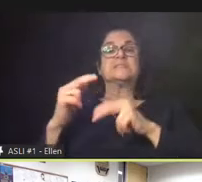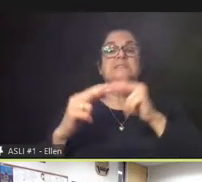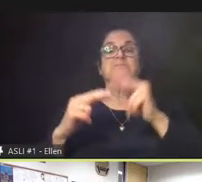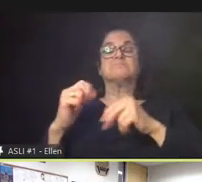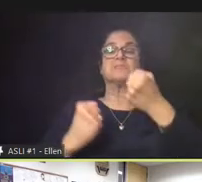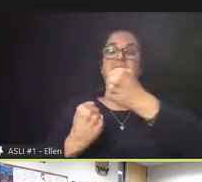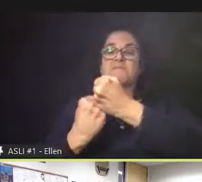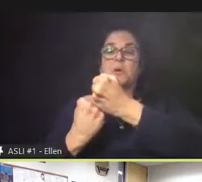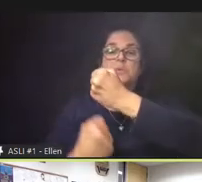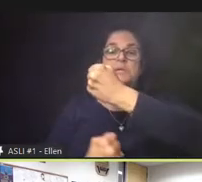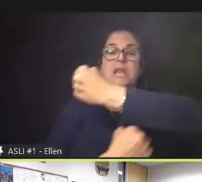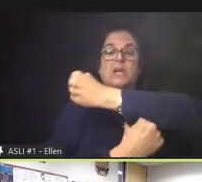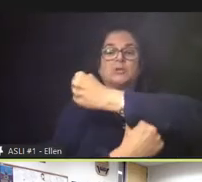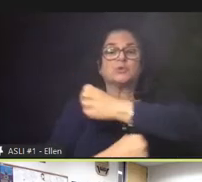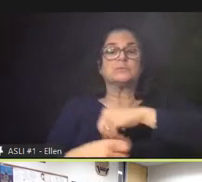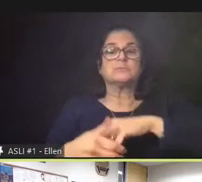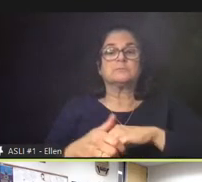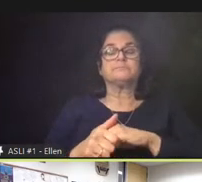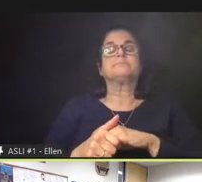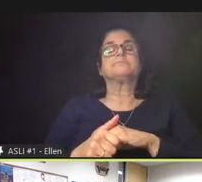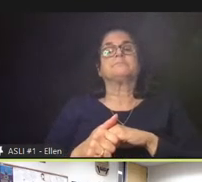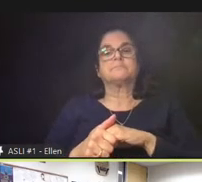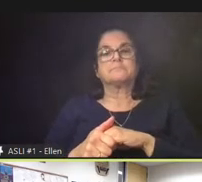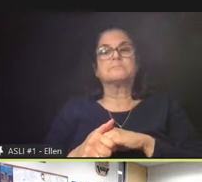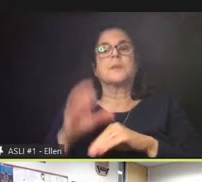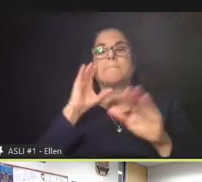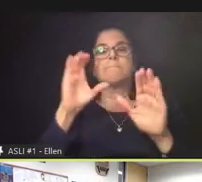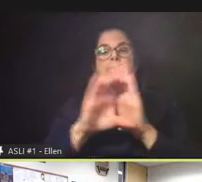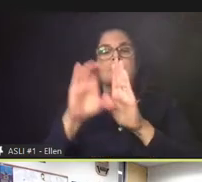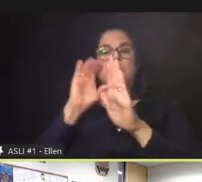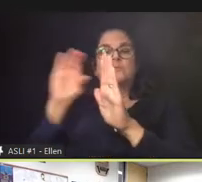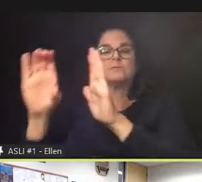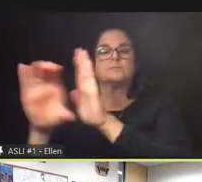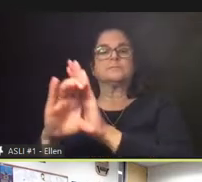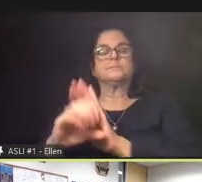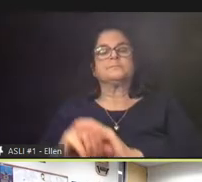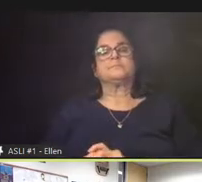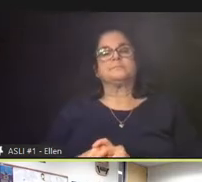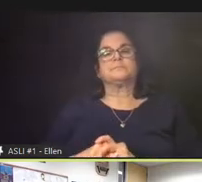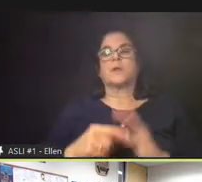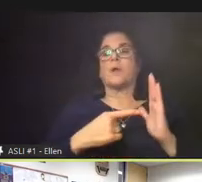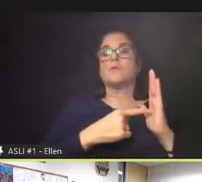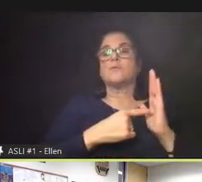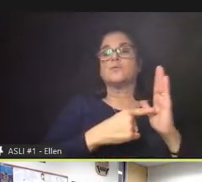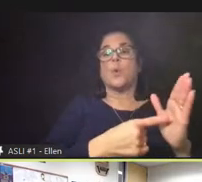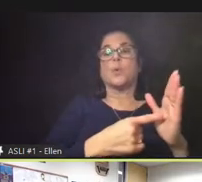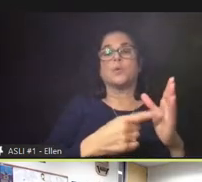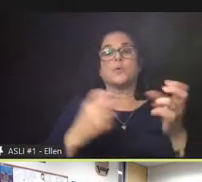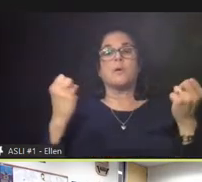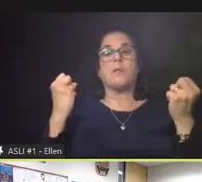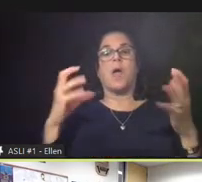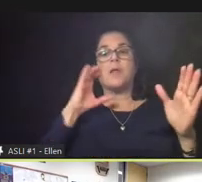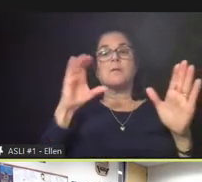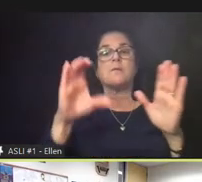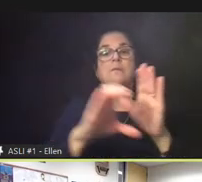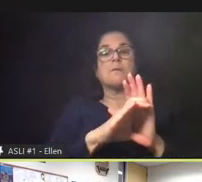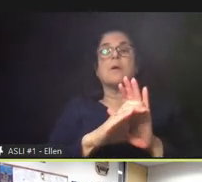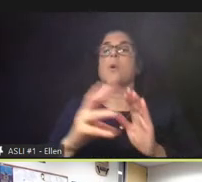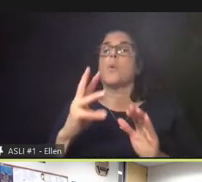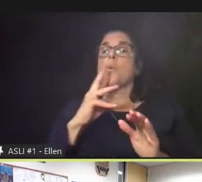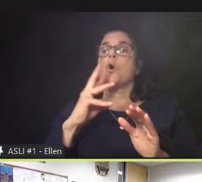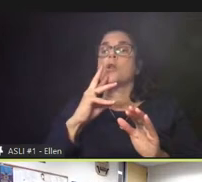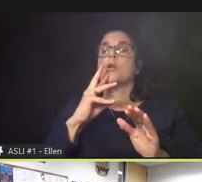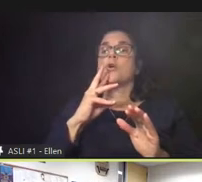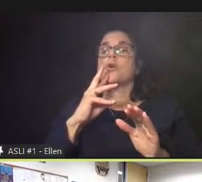site work. And we can look at a couple of photos around this. So this is, I've shown you a lot of photos about the site retention, the water retention on